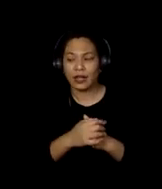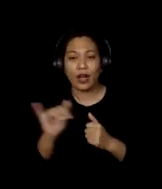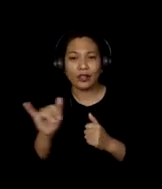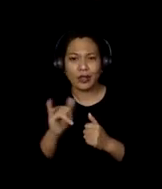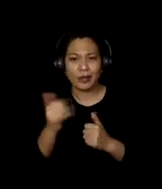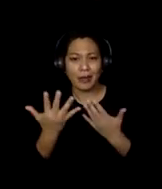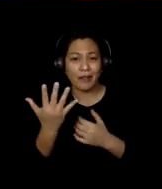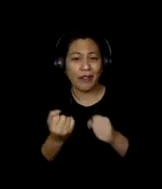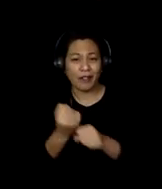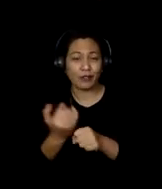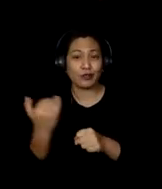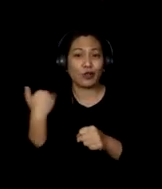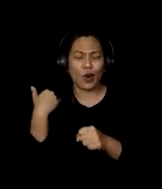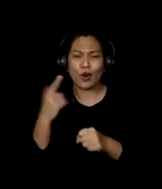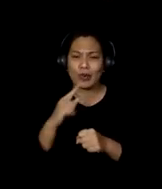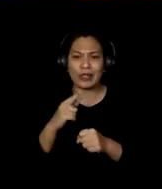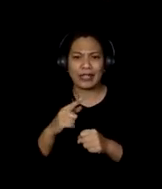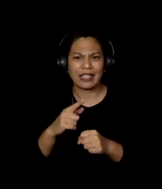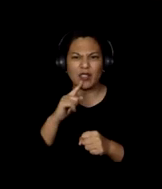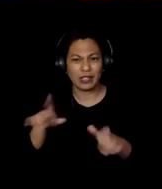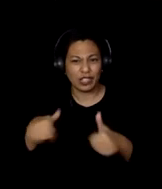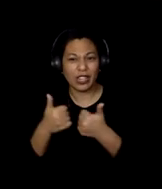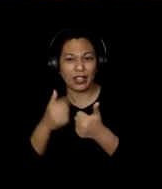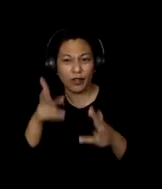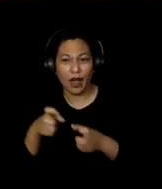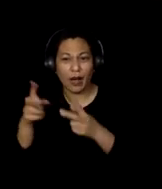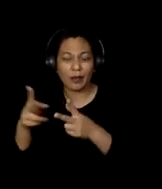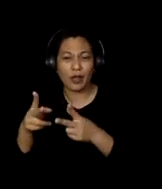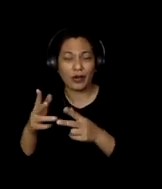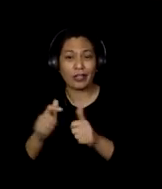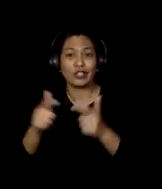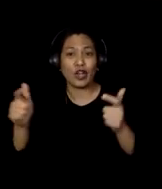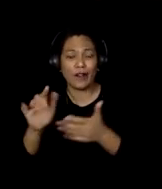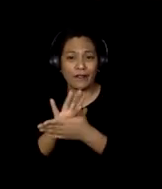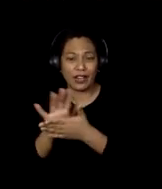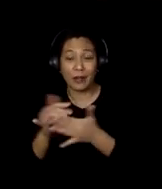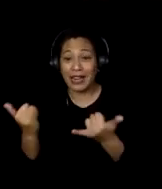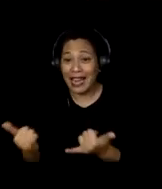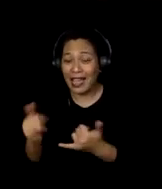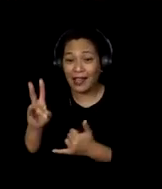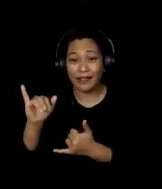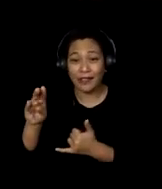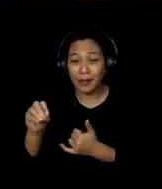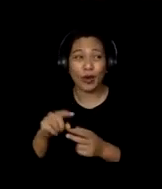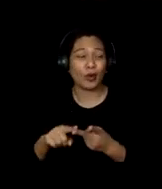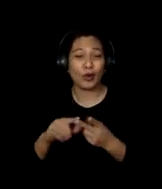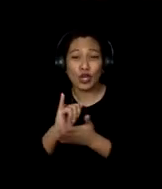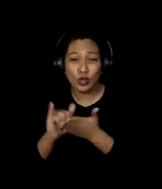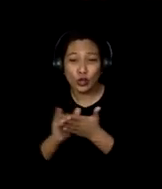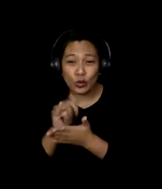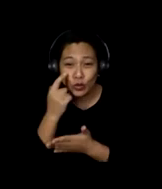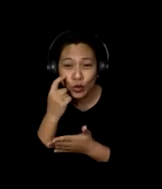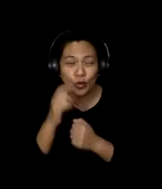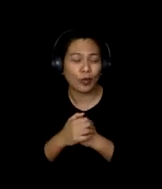ago, it was difficult to put big videos up online. But now we have Vimeo, YouTube with thousands, millions of videos. We